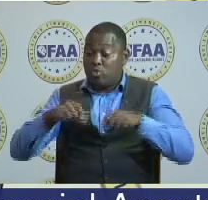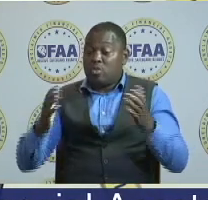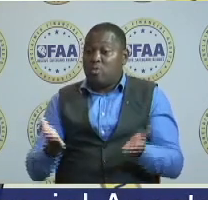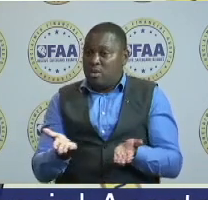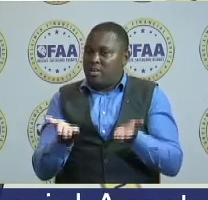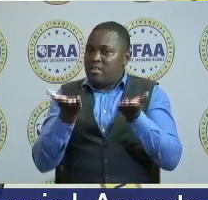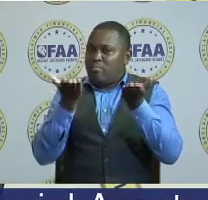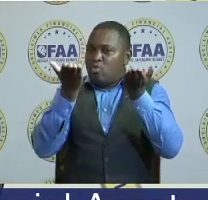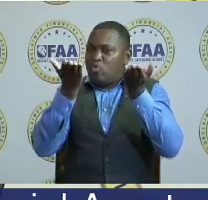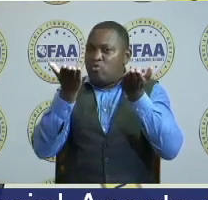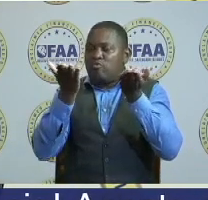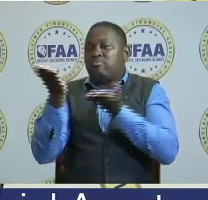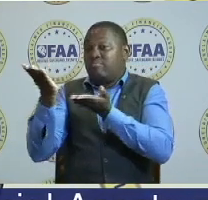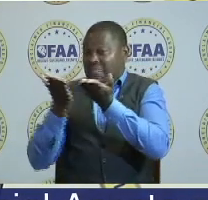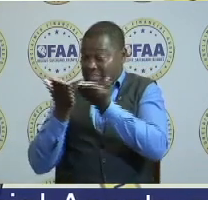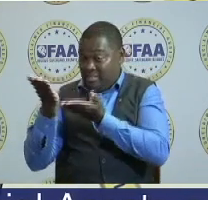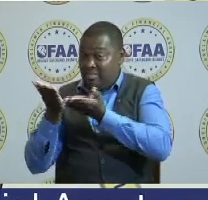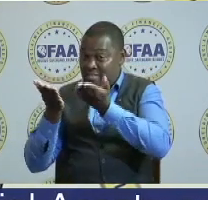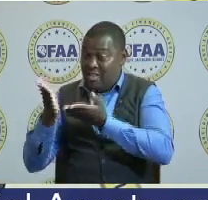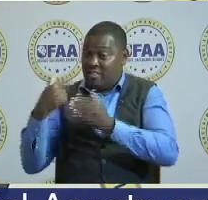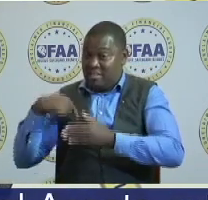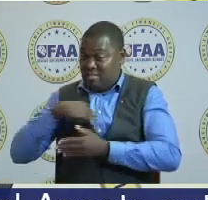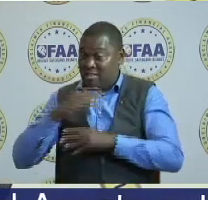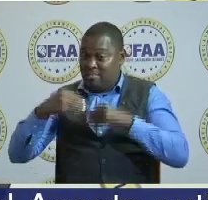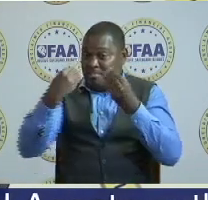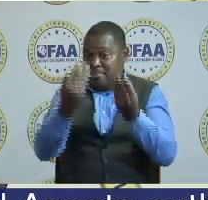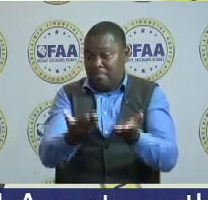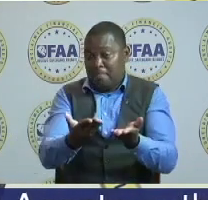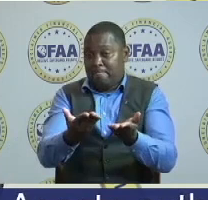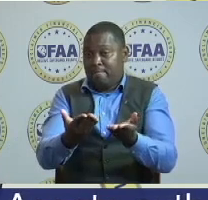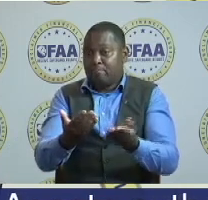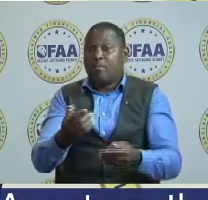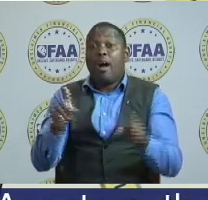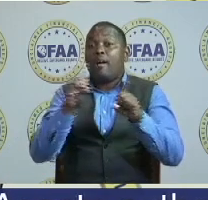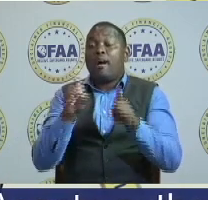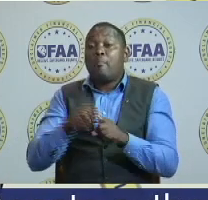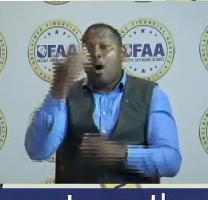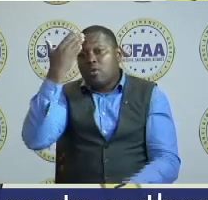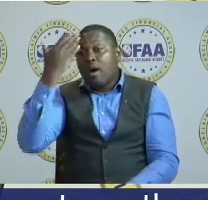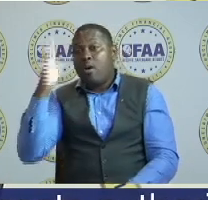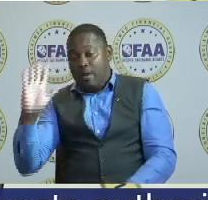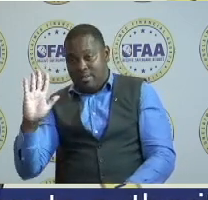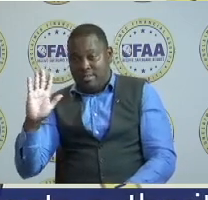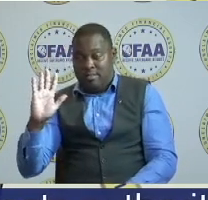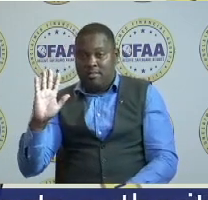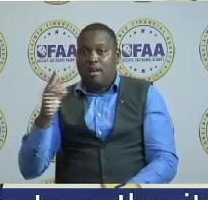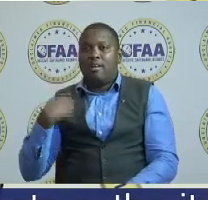quality of the services that we provide. And as far as awareness is concerned, we